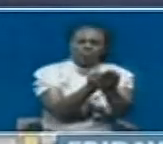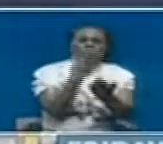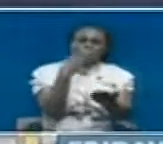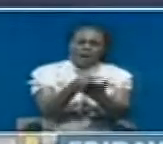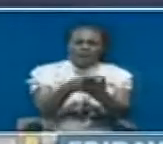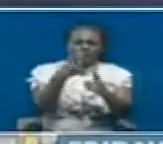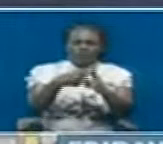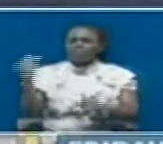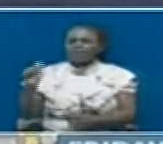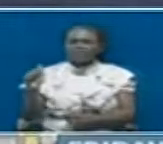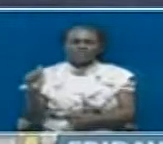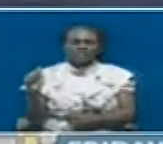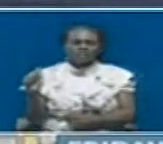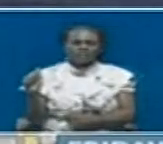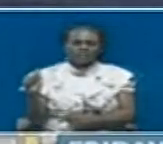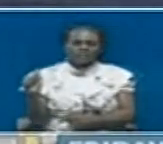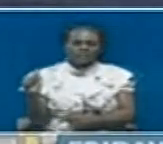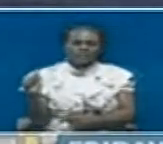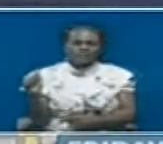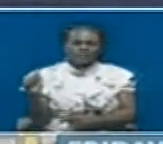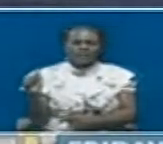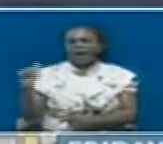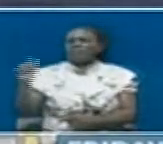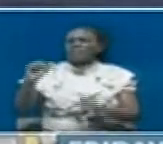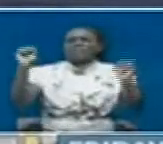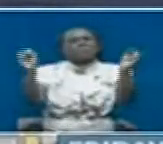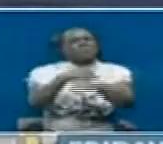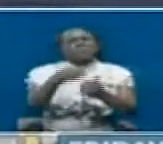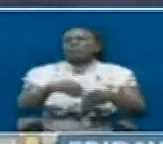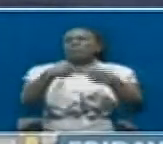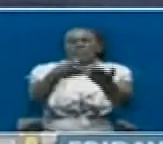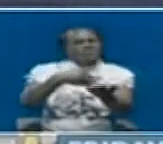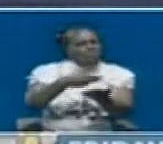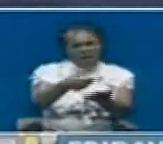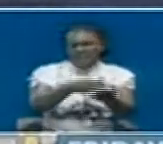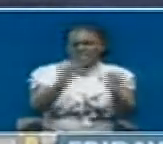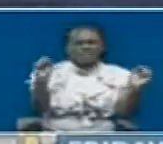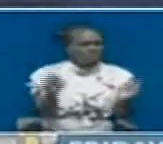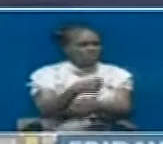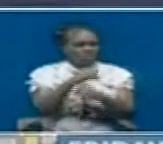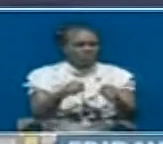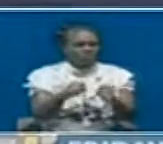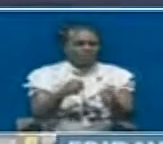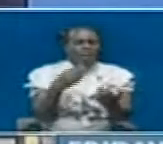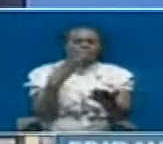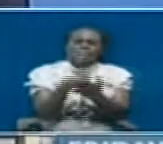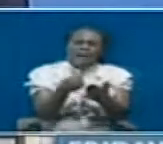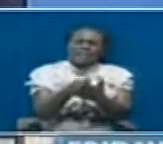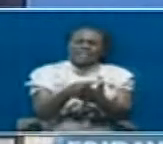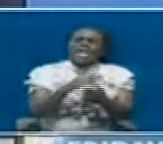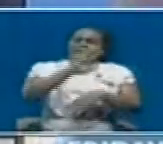Awiti. From what I've observed. Awiti hazi kupa. Na lakini napenda kuomba pesa in real life. Sasa pesa kwa nani apendi